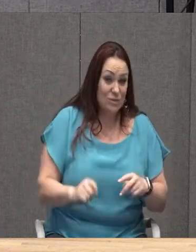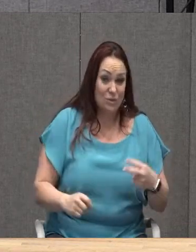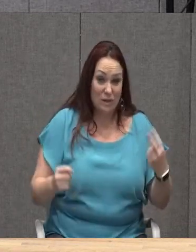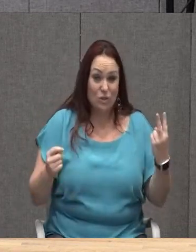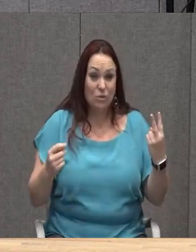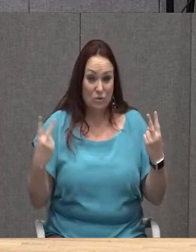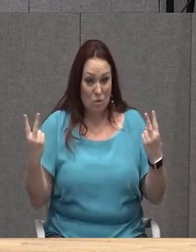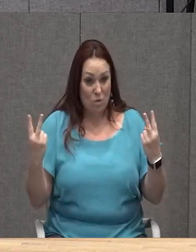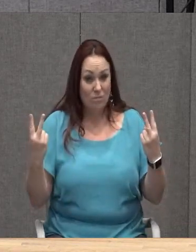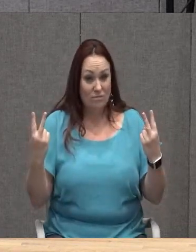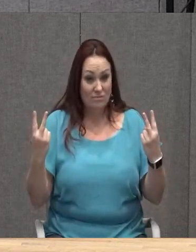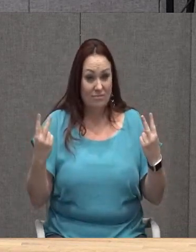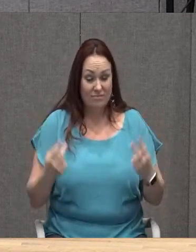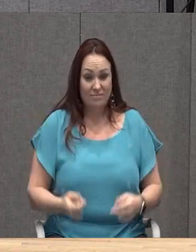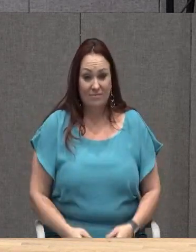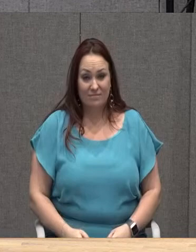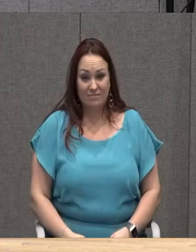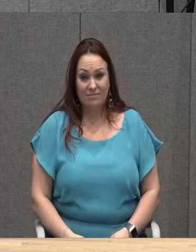Two.